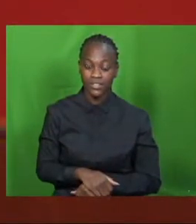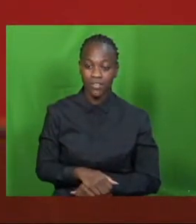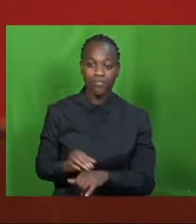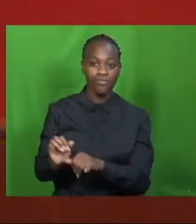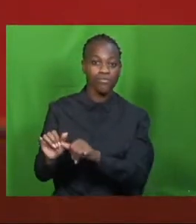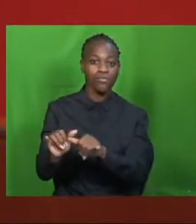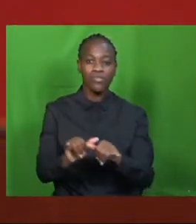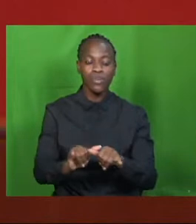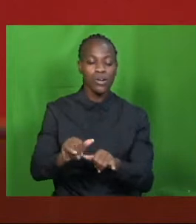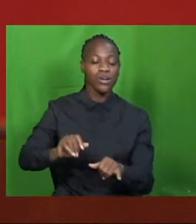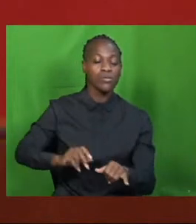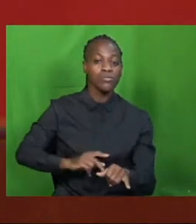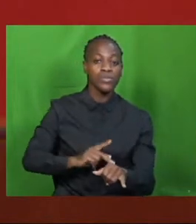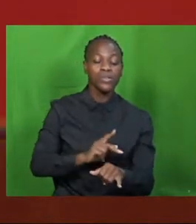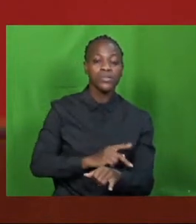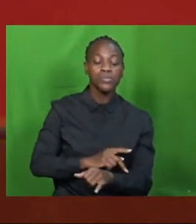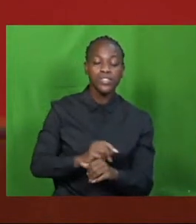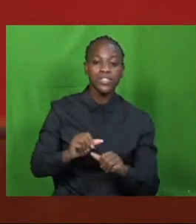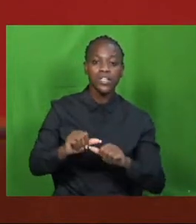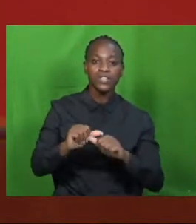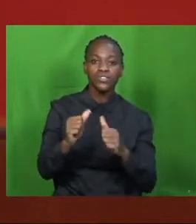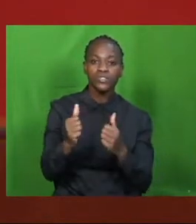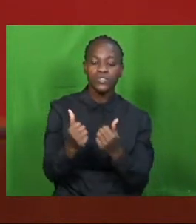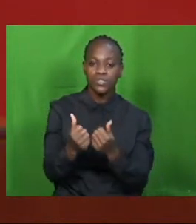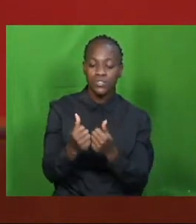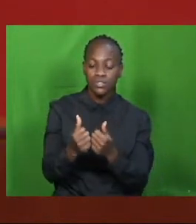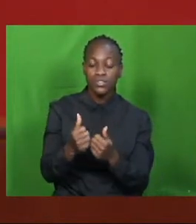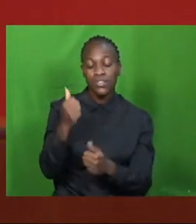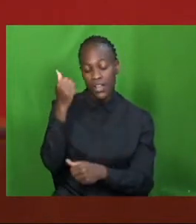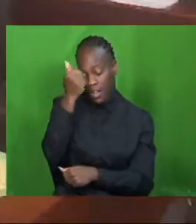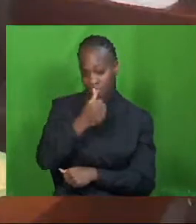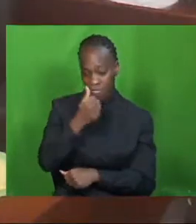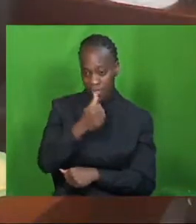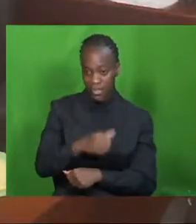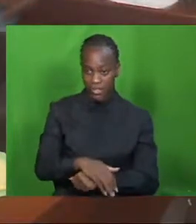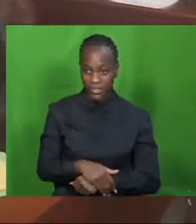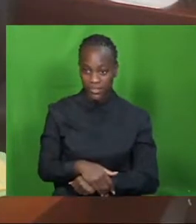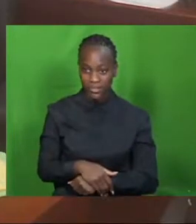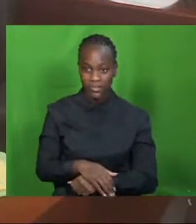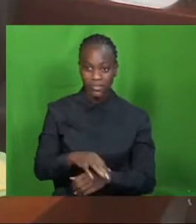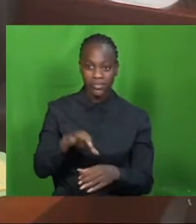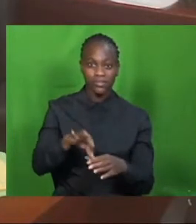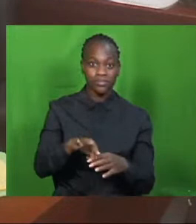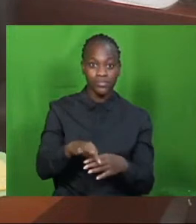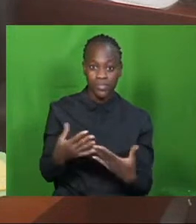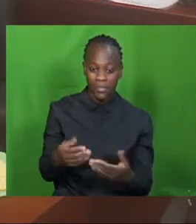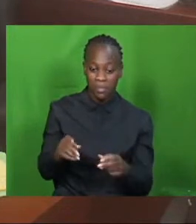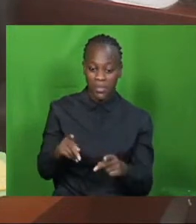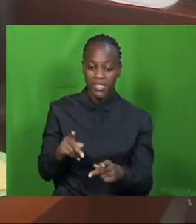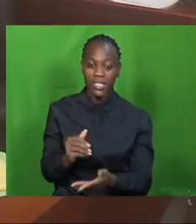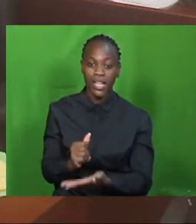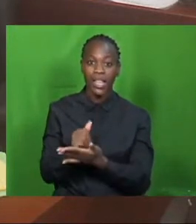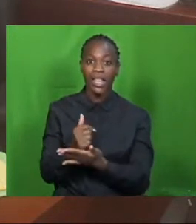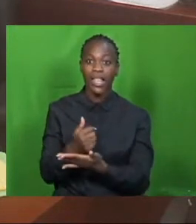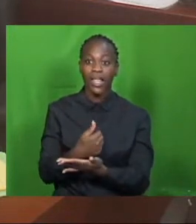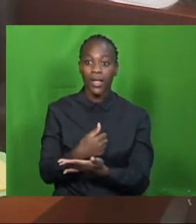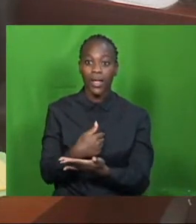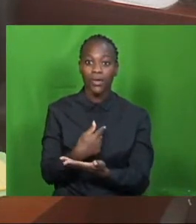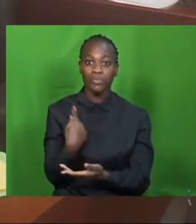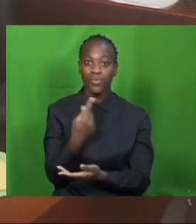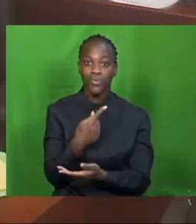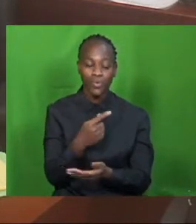with free hotel accommodation. And that really is phenomenal. That is